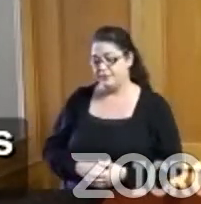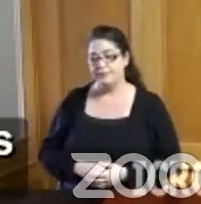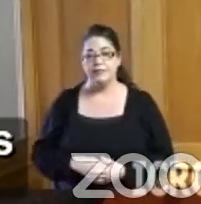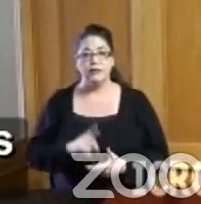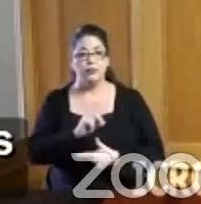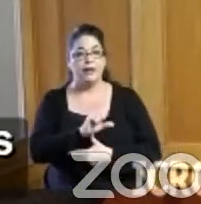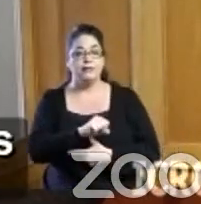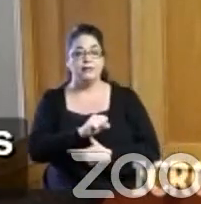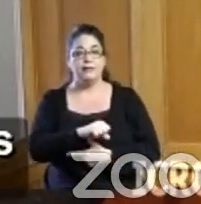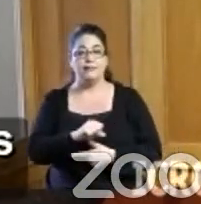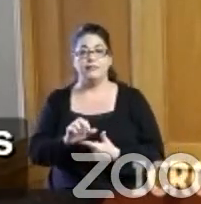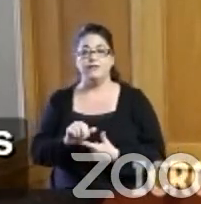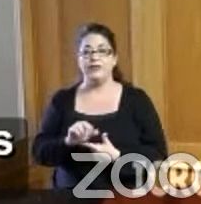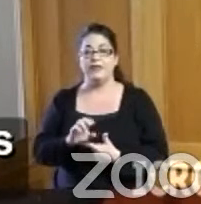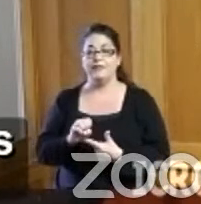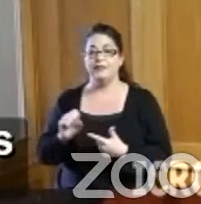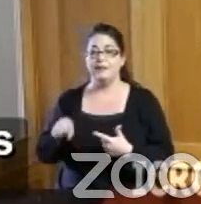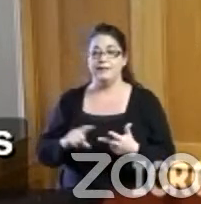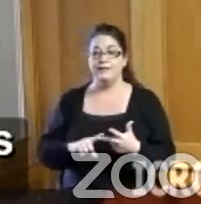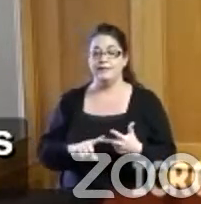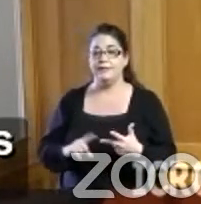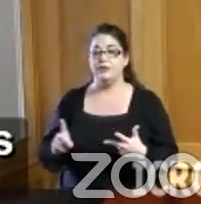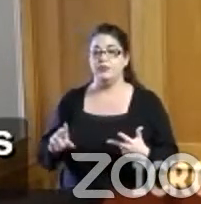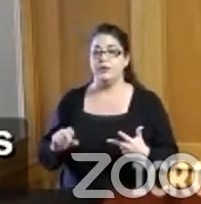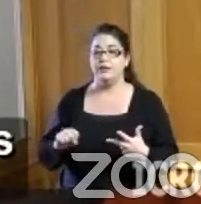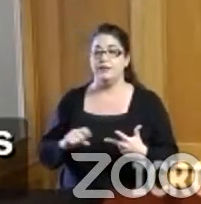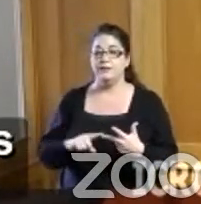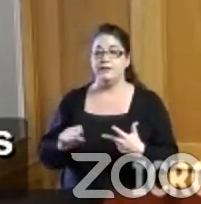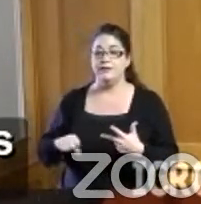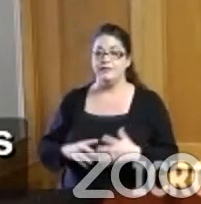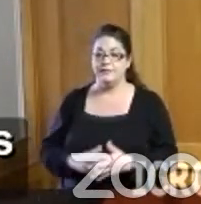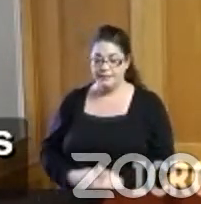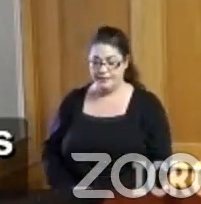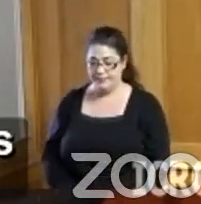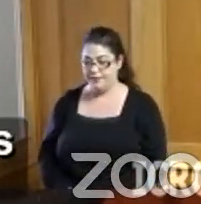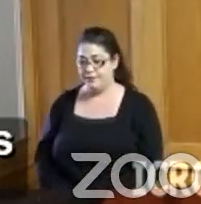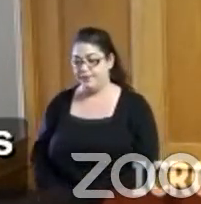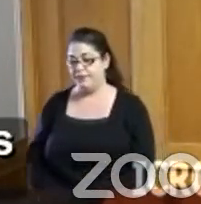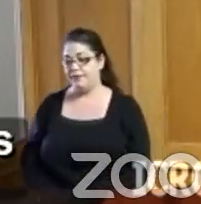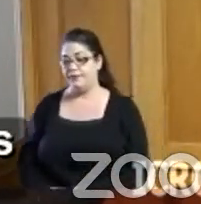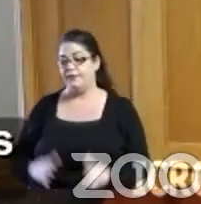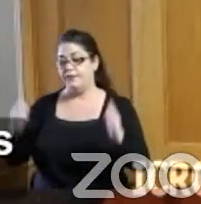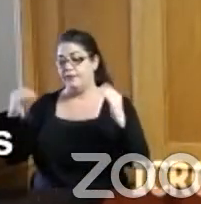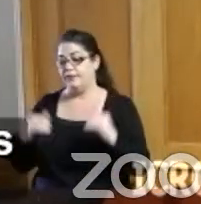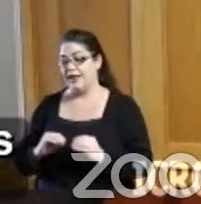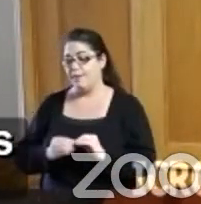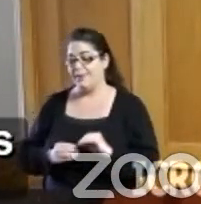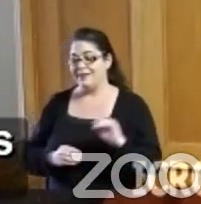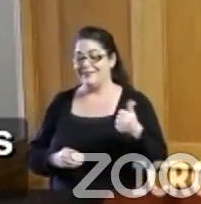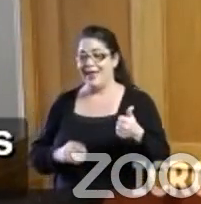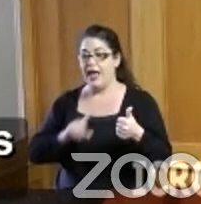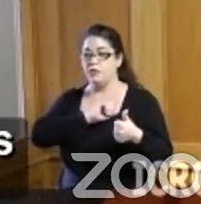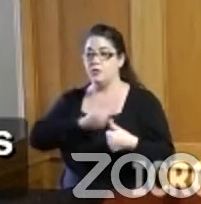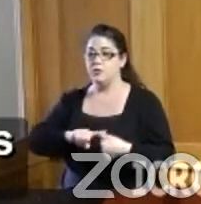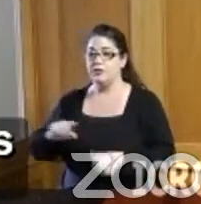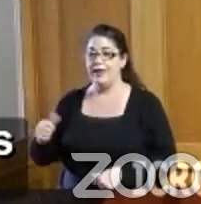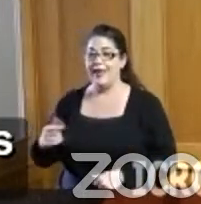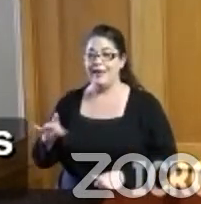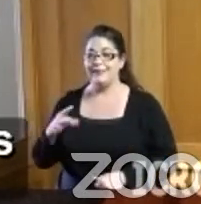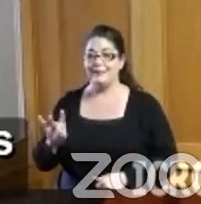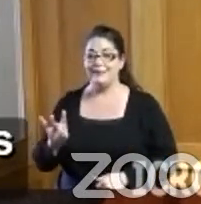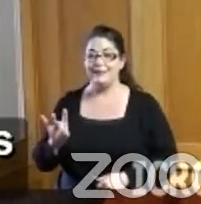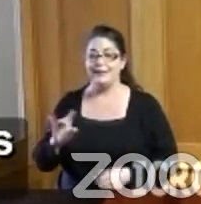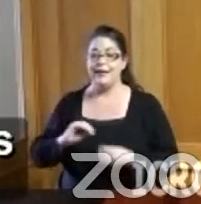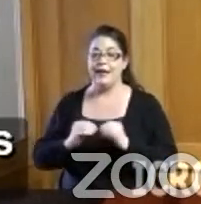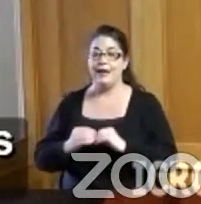Yes. Commissioner Reese? Yes. Commissioner Driehaus? Yes. Thank you. And then we have items 10 through 18 and